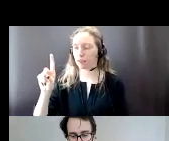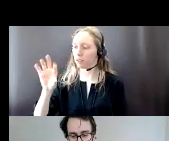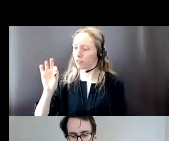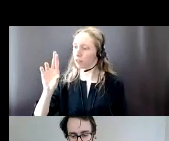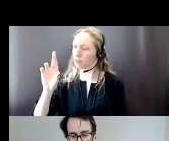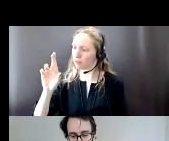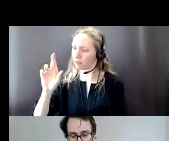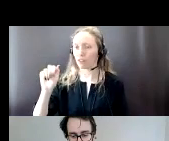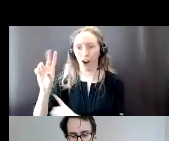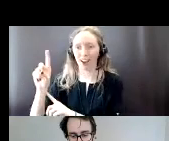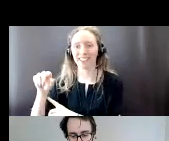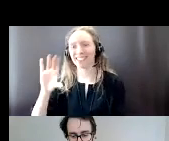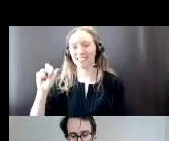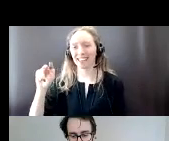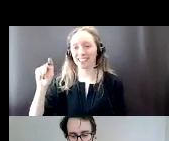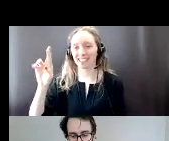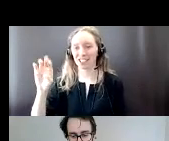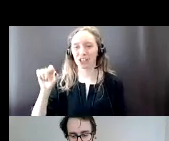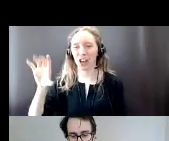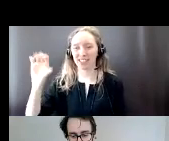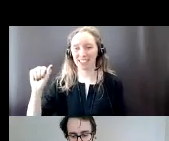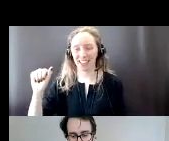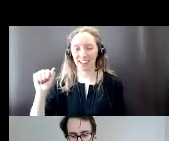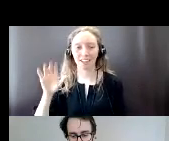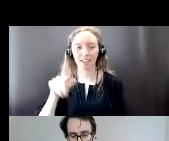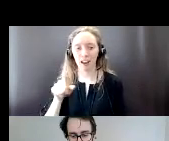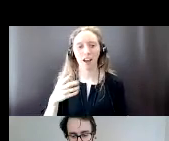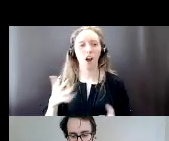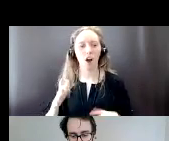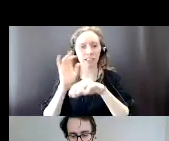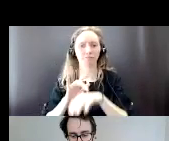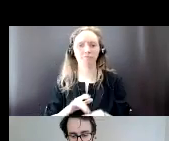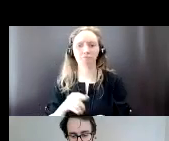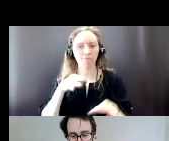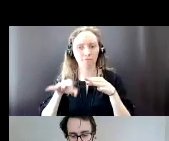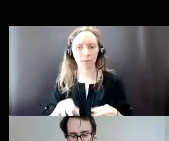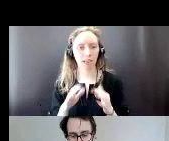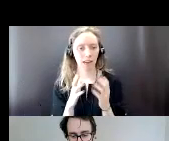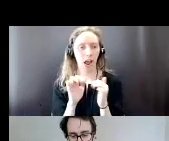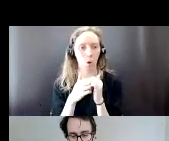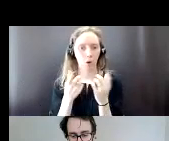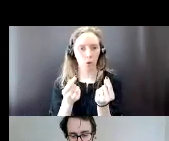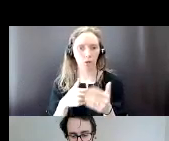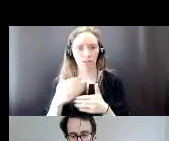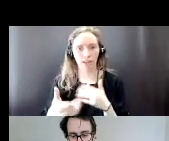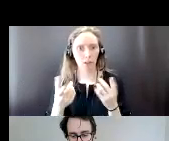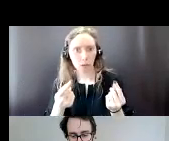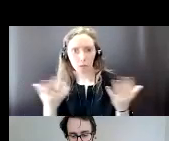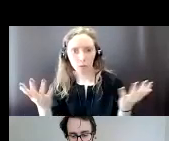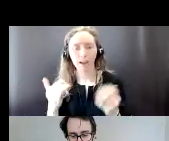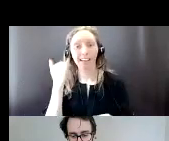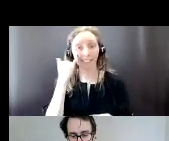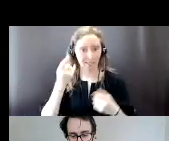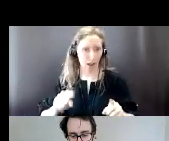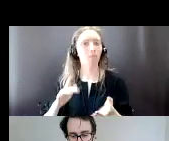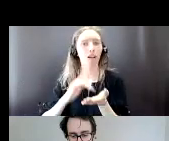as well, but it's always important, if you have been a victim of identity theft and you want to prevent